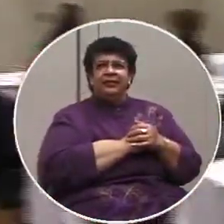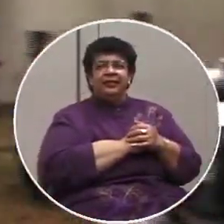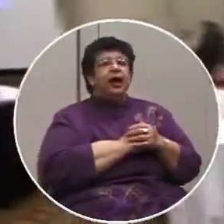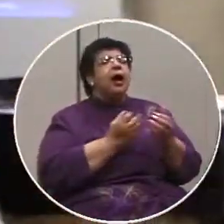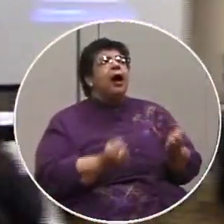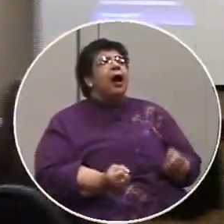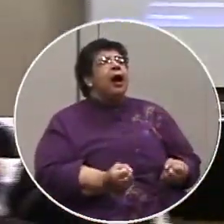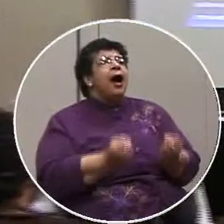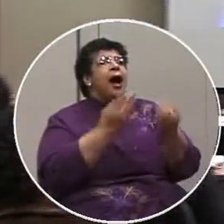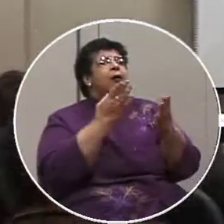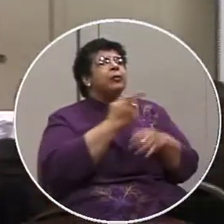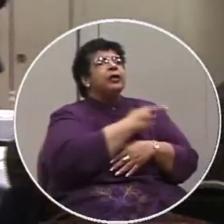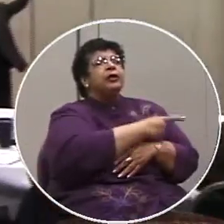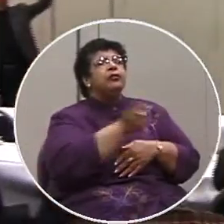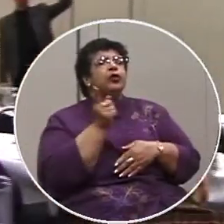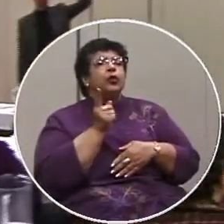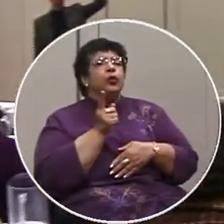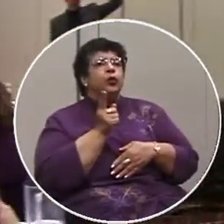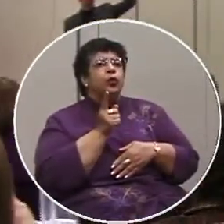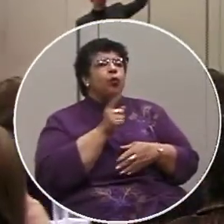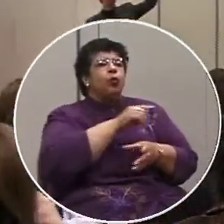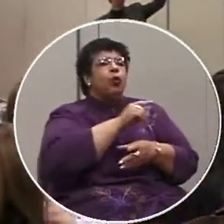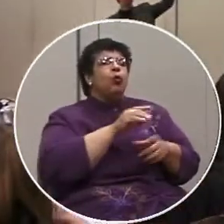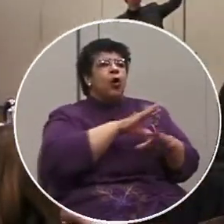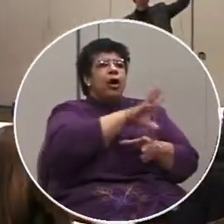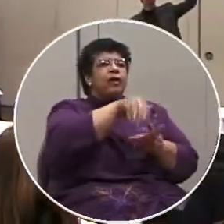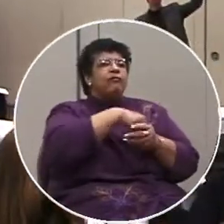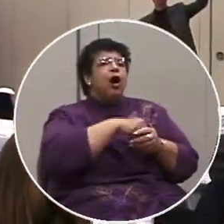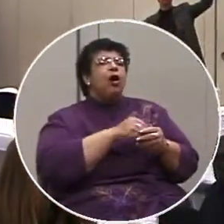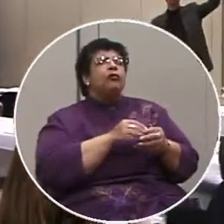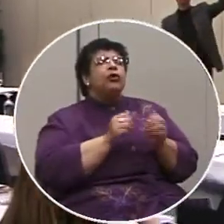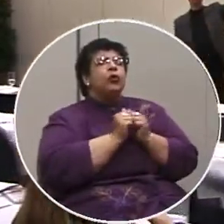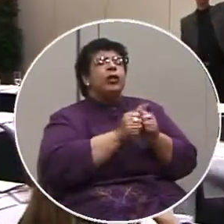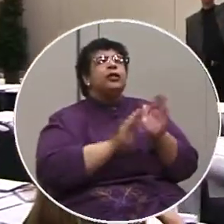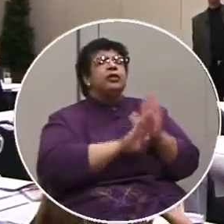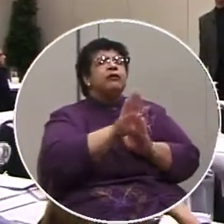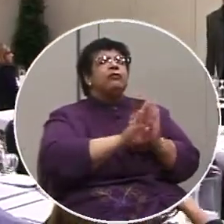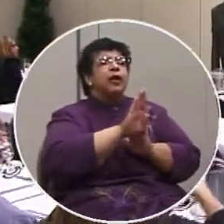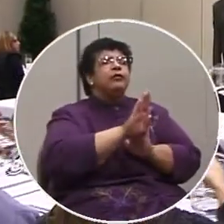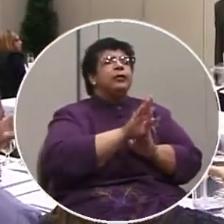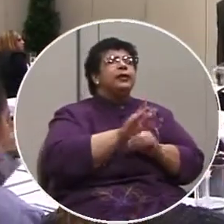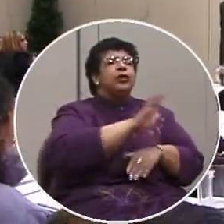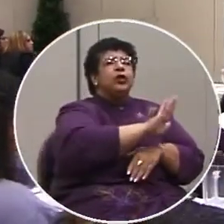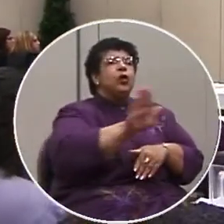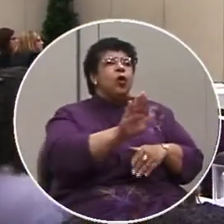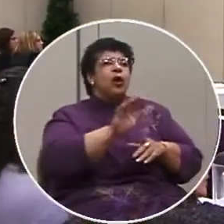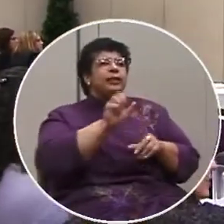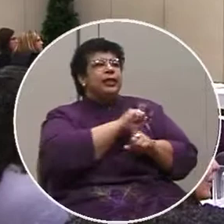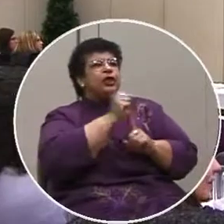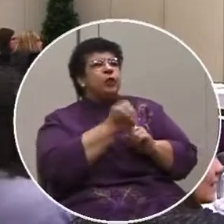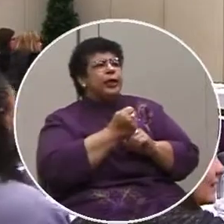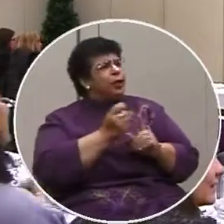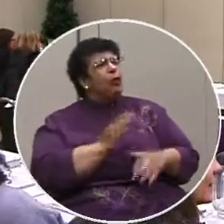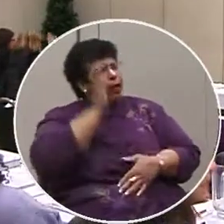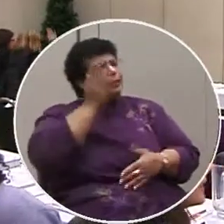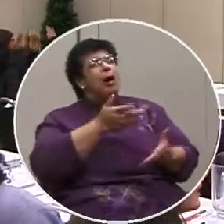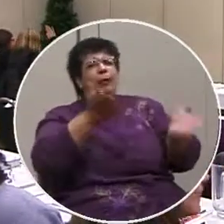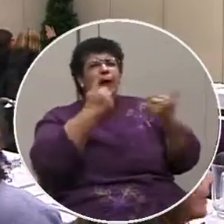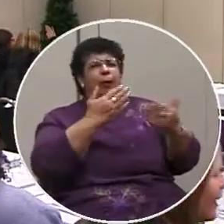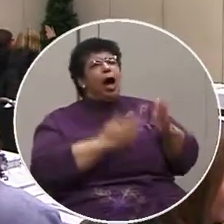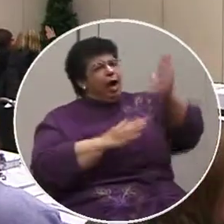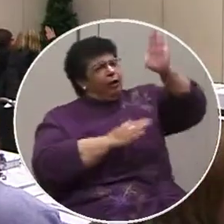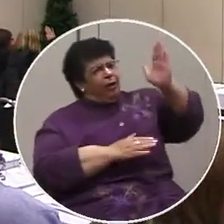How many of you were involved in developing your presentation about thinking functionally about behavior? Raise your hand, raise them up there, come